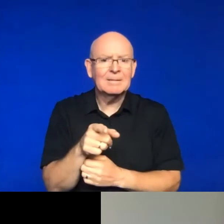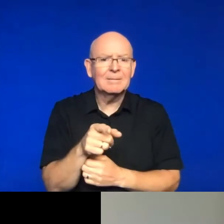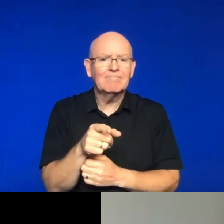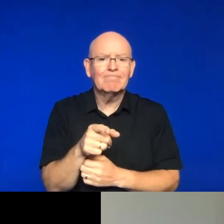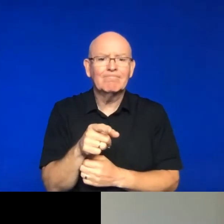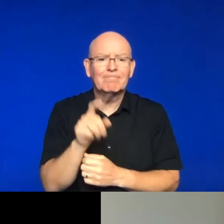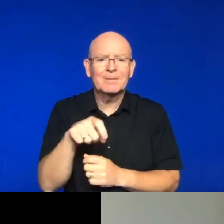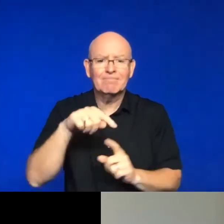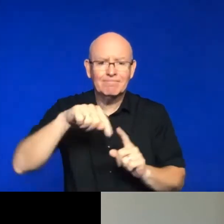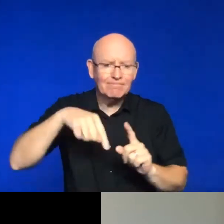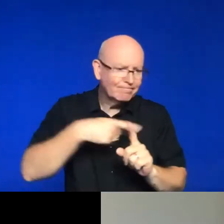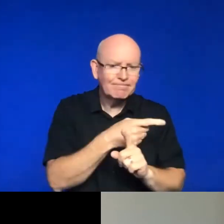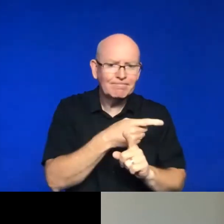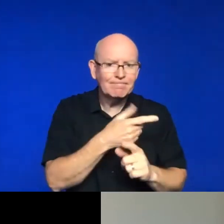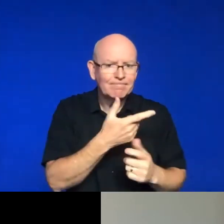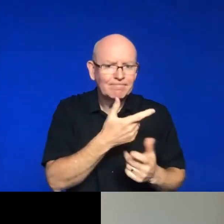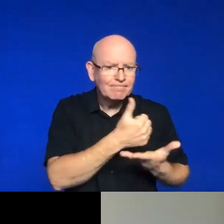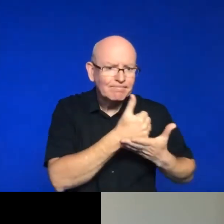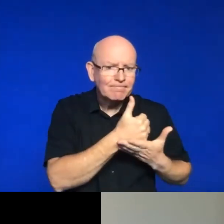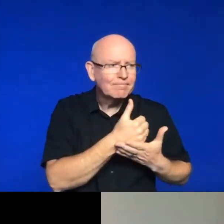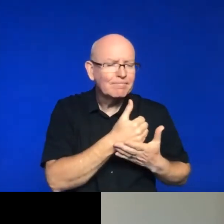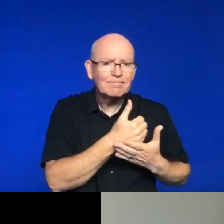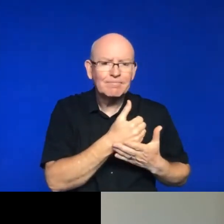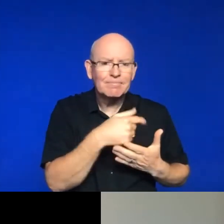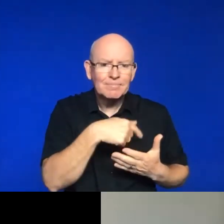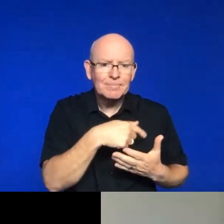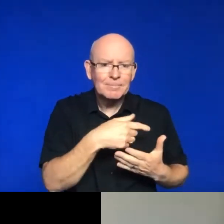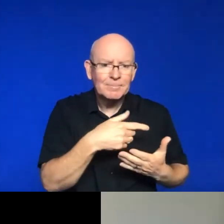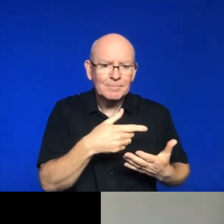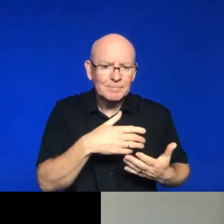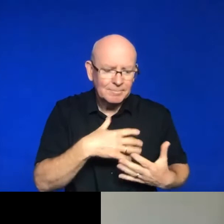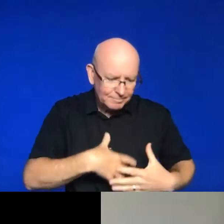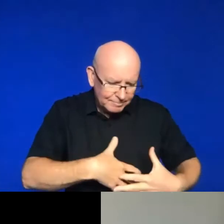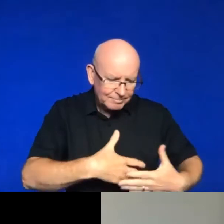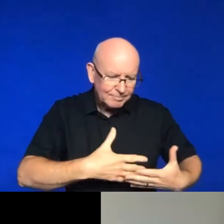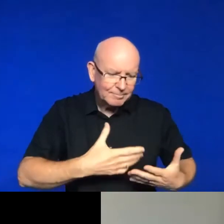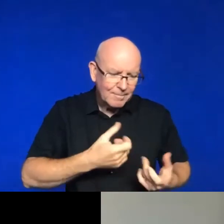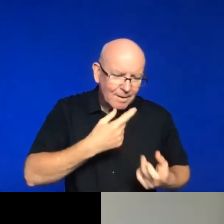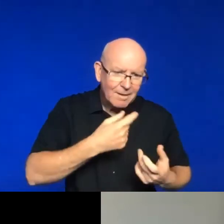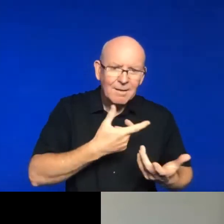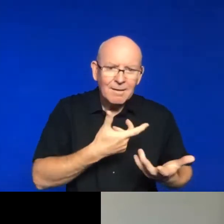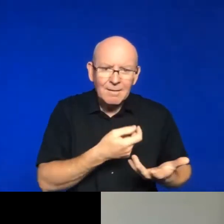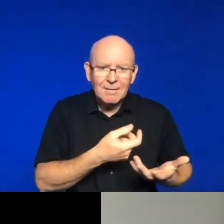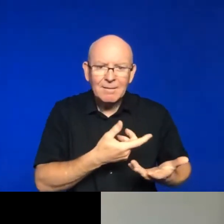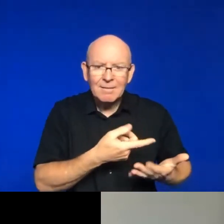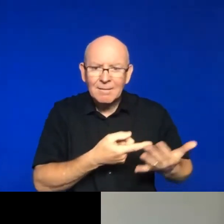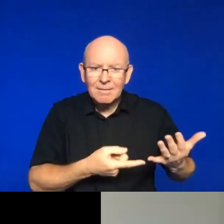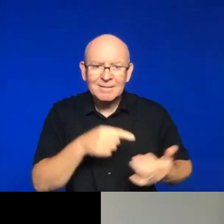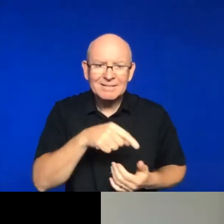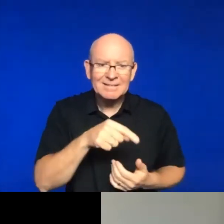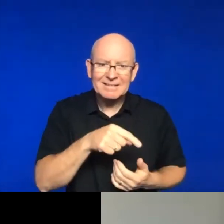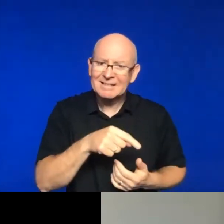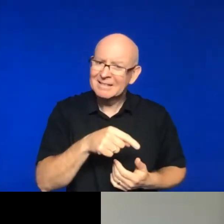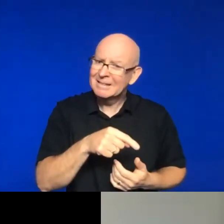a mandate when we come back and when we address and when we plan the